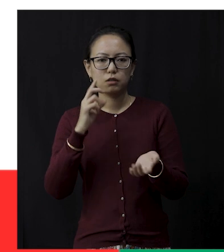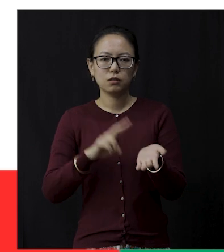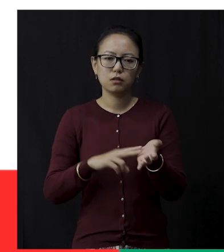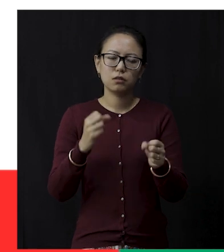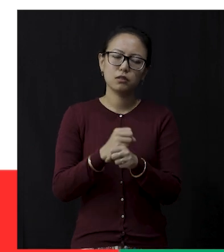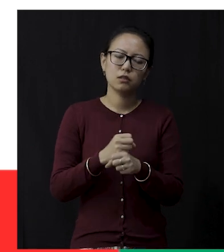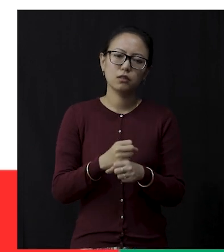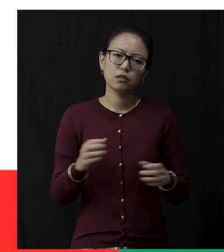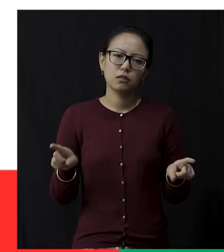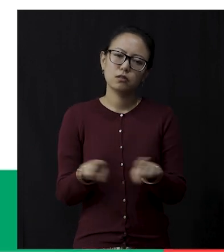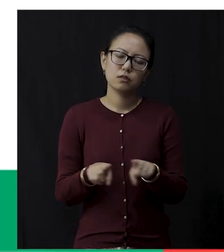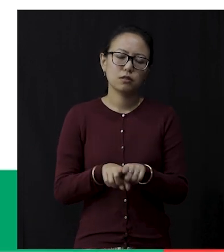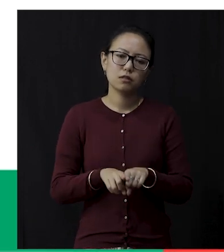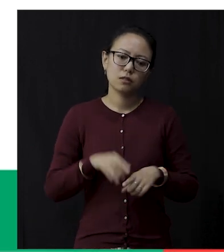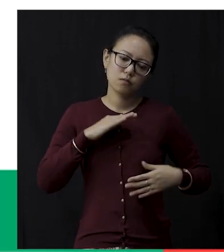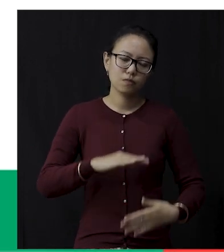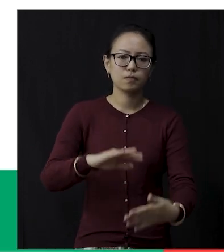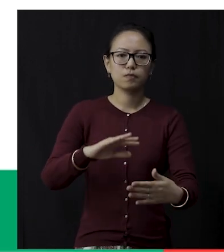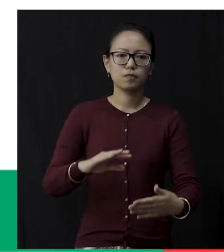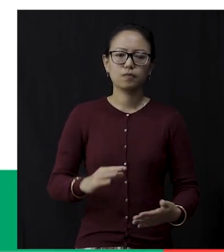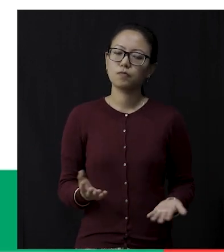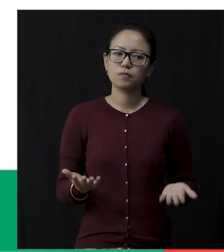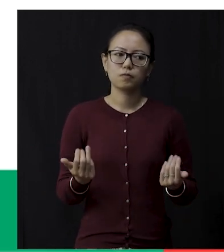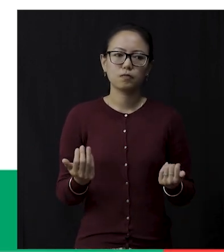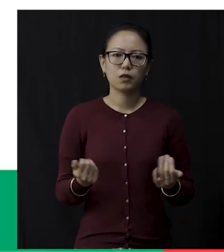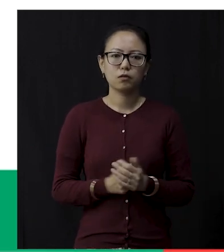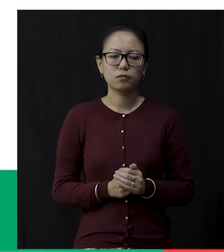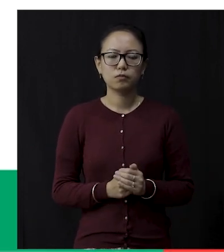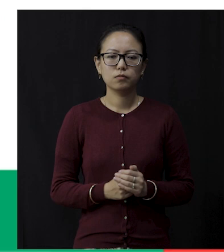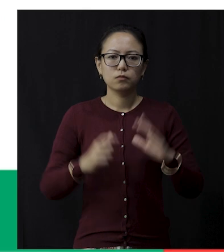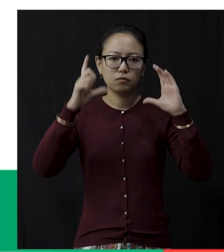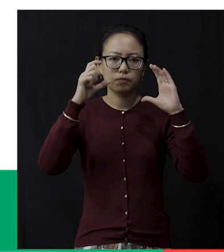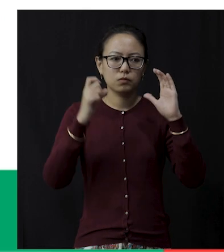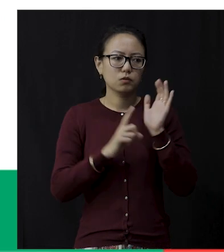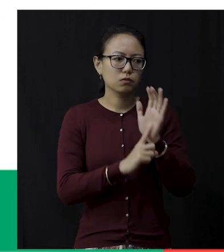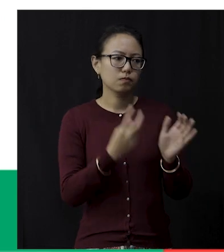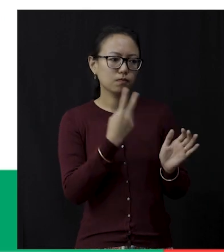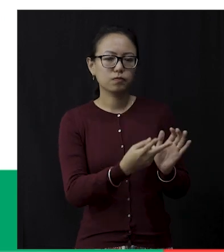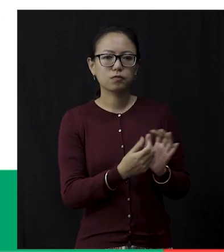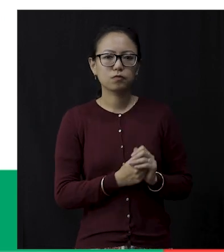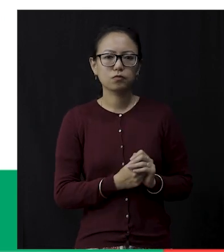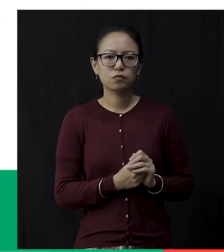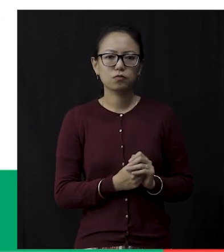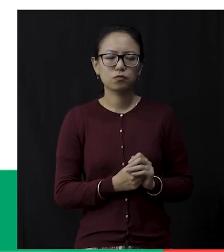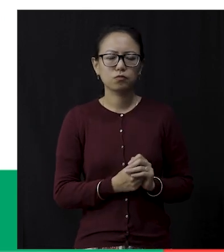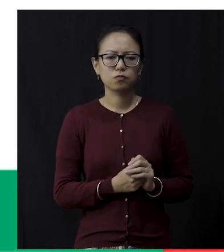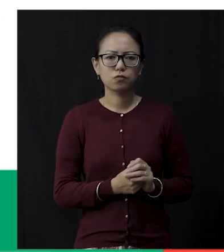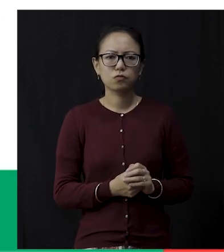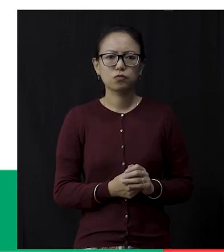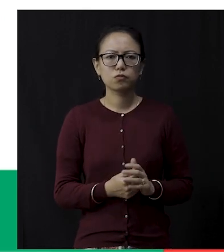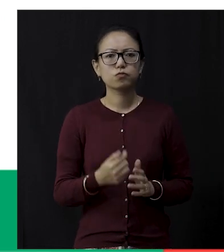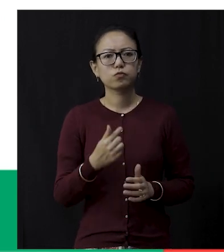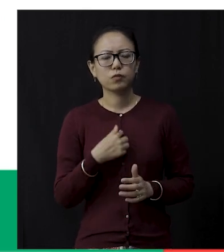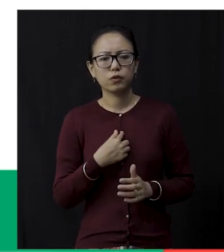ones. Now students, here what do we see? So students, we human, we eat